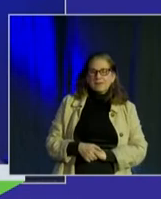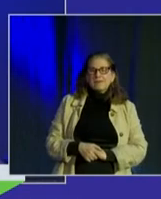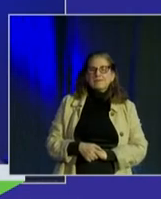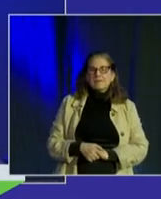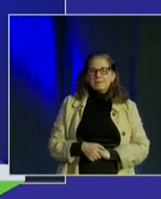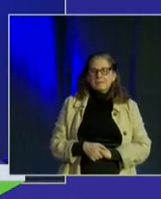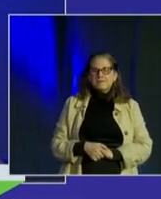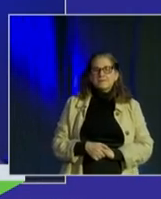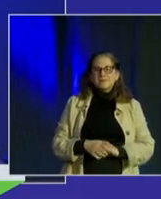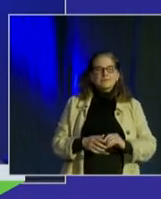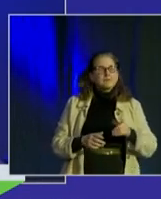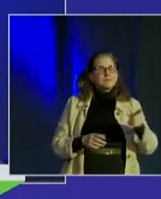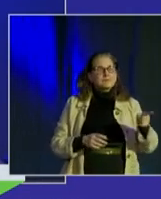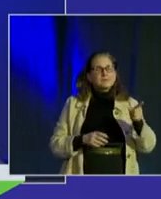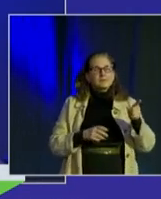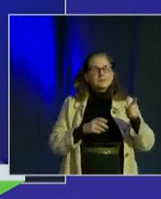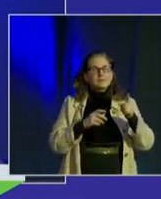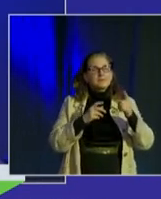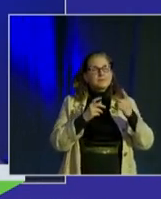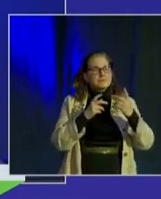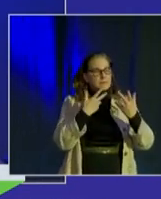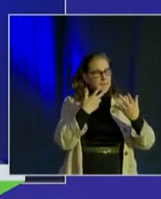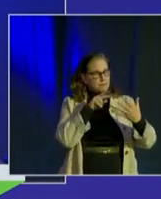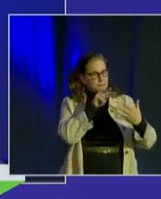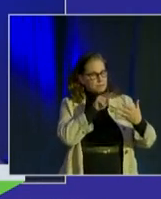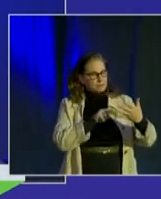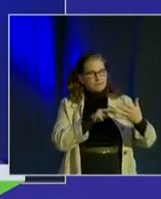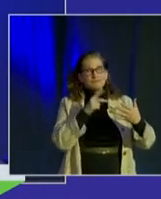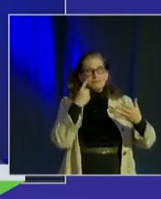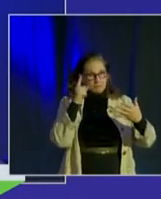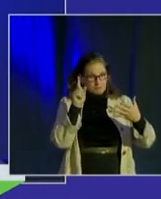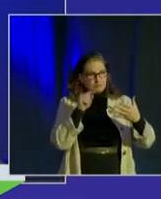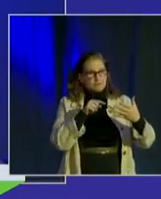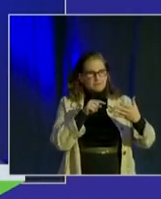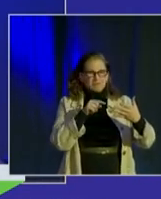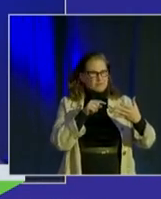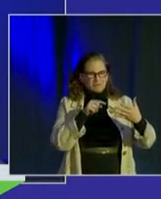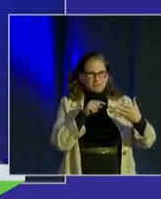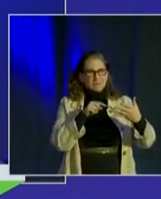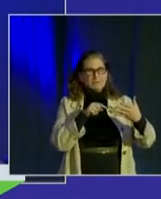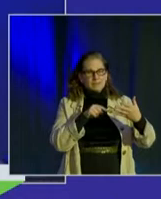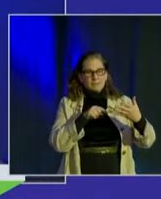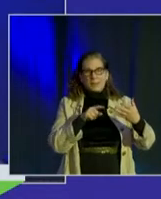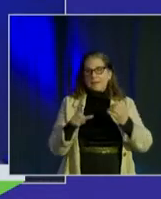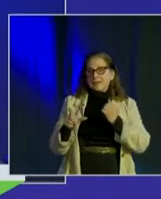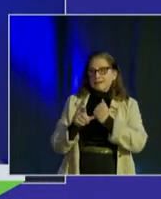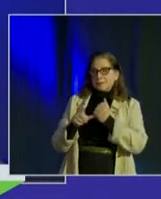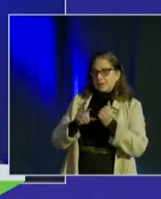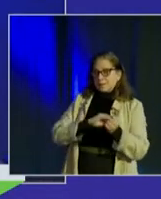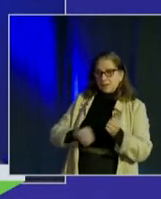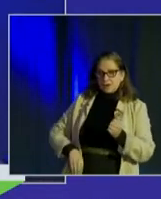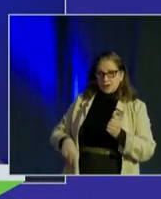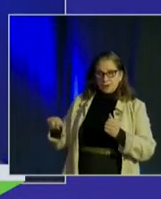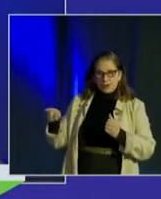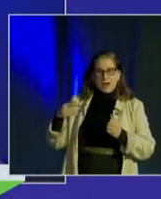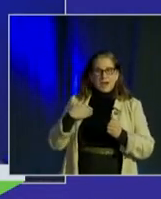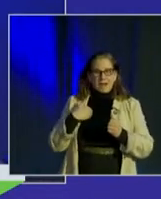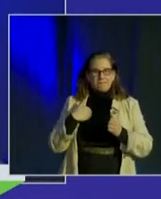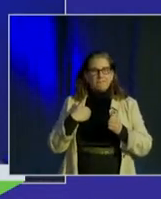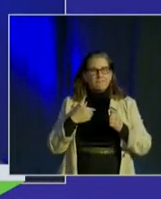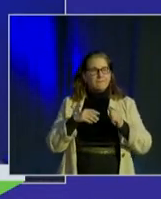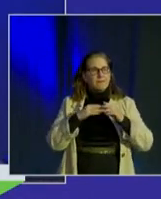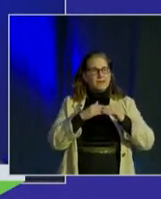they've worked. And then we're also going to hear from the deputy mayors from the district who lead a cluster of